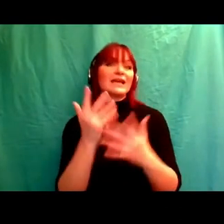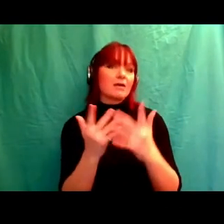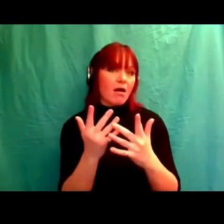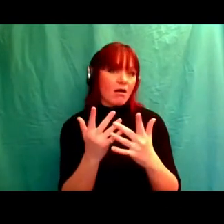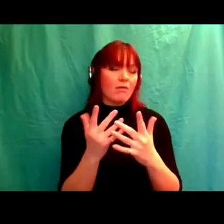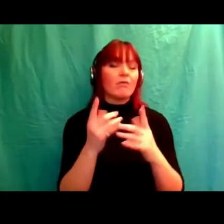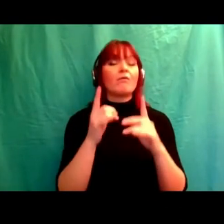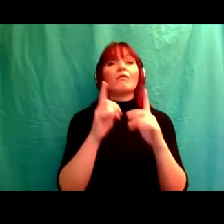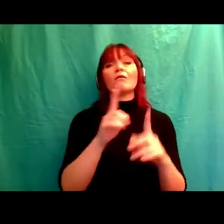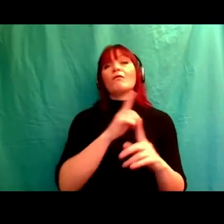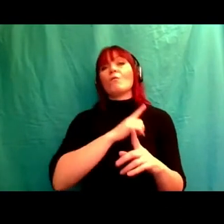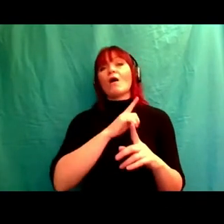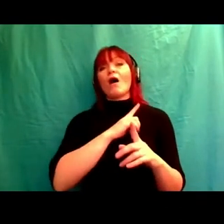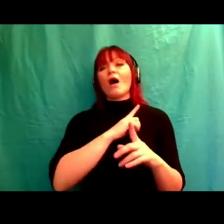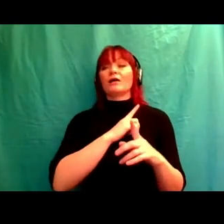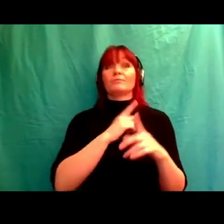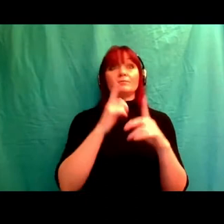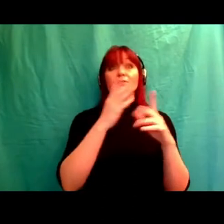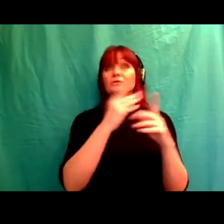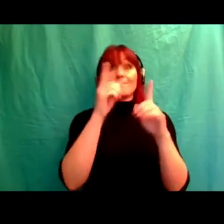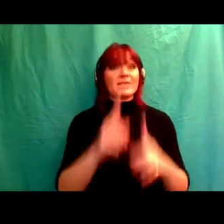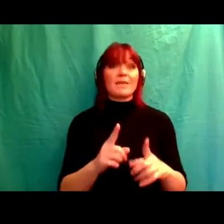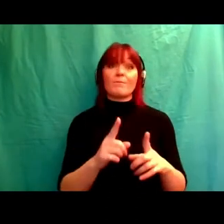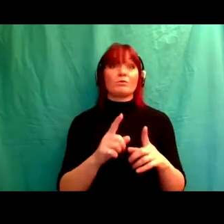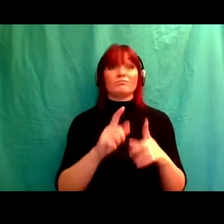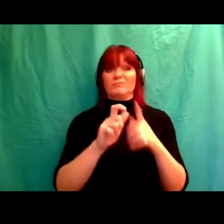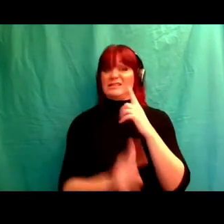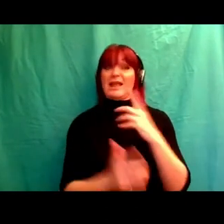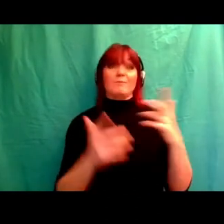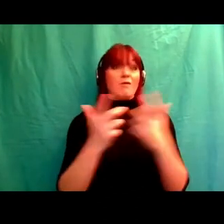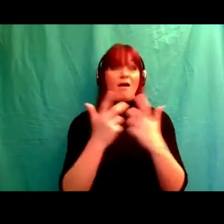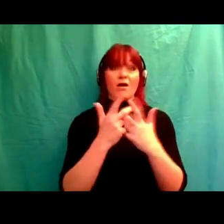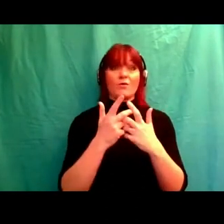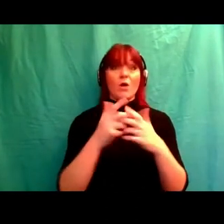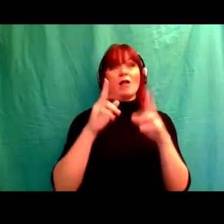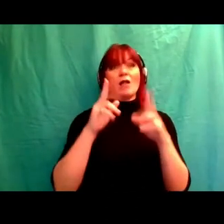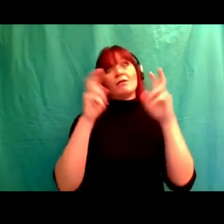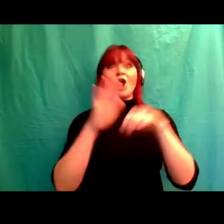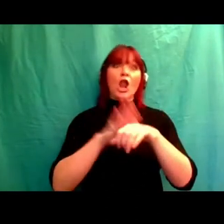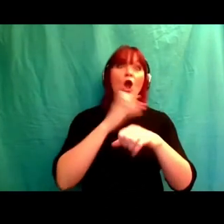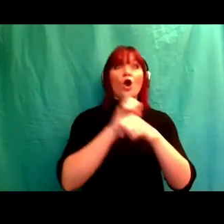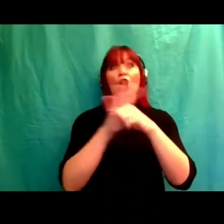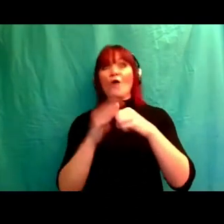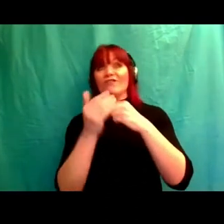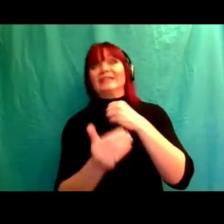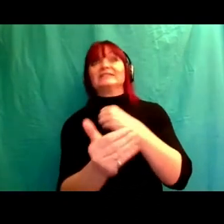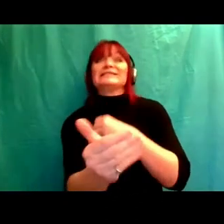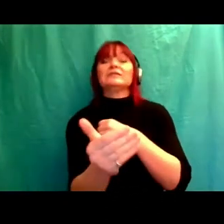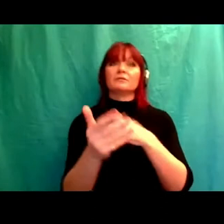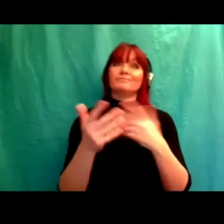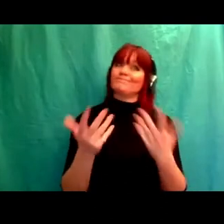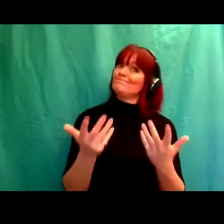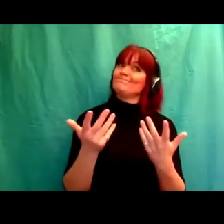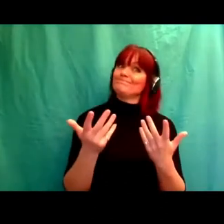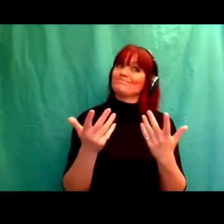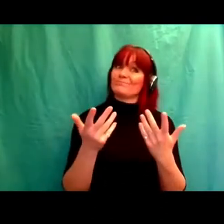of new things like long COVID that we don't really know how that's going to pan out. So we don't yet know what that means. But if I kind of step back from that